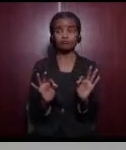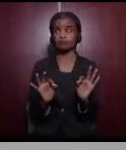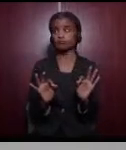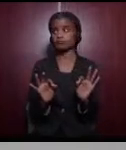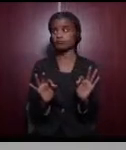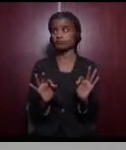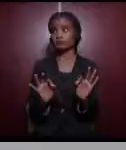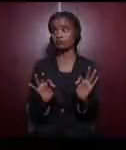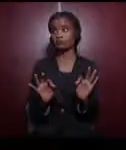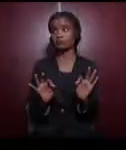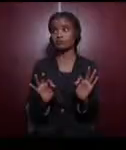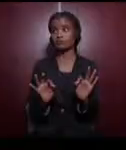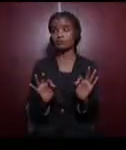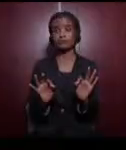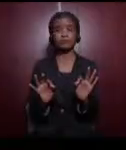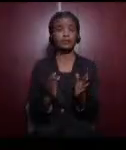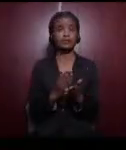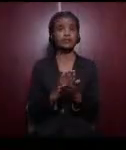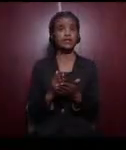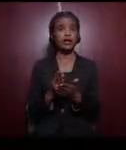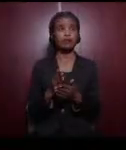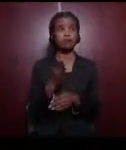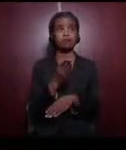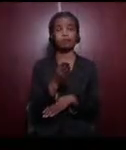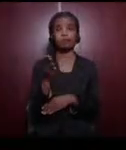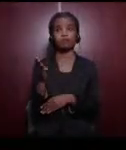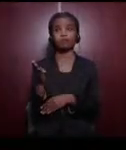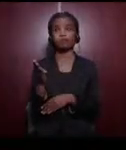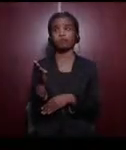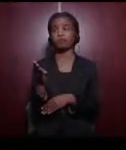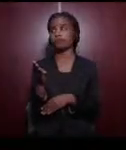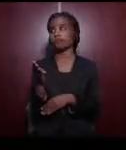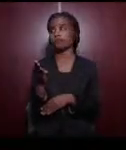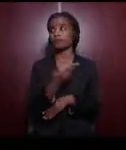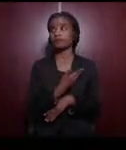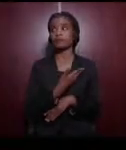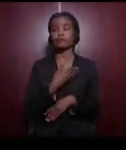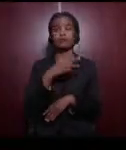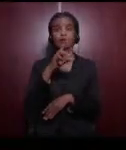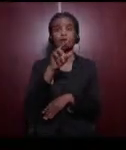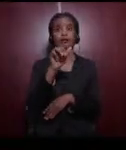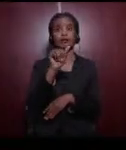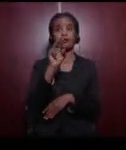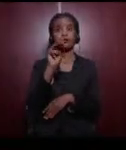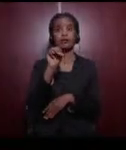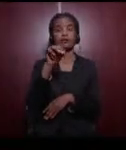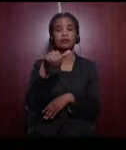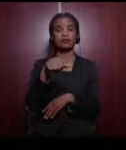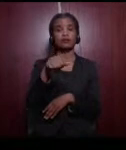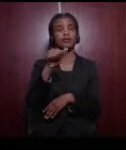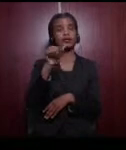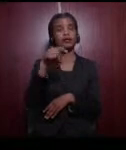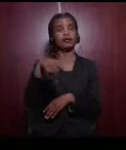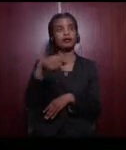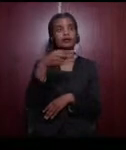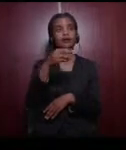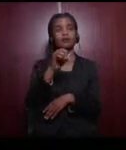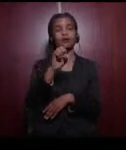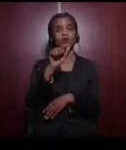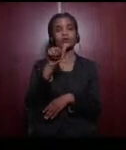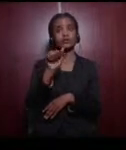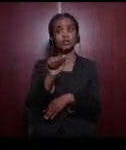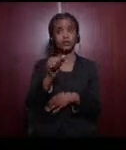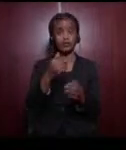even those who are in the platform, Bundata Ramaphosa, Megabu have